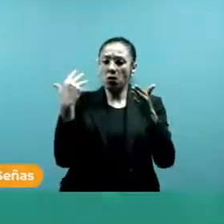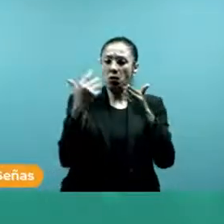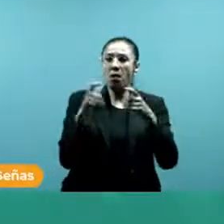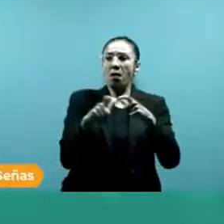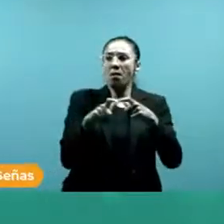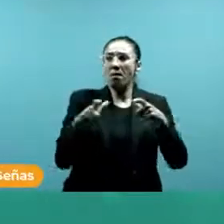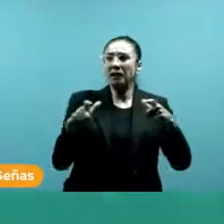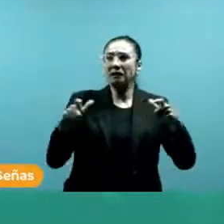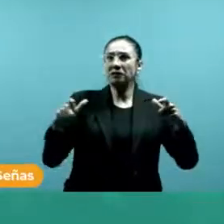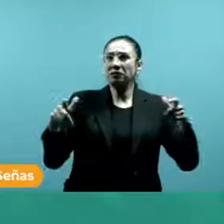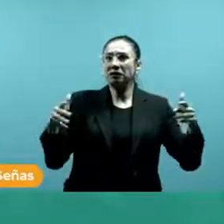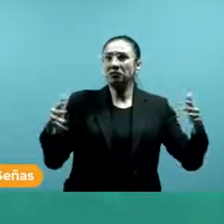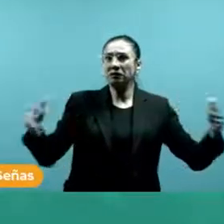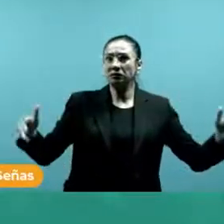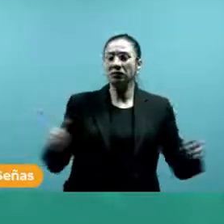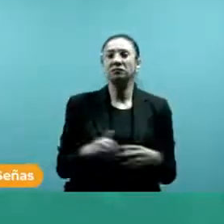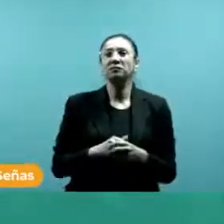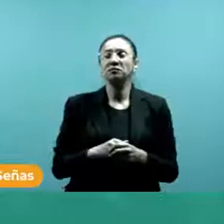people.